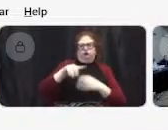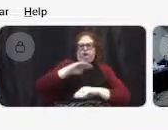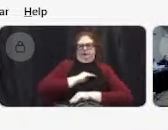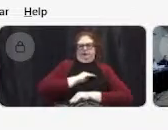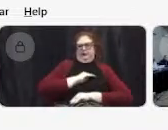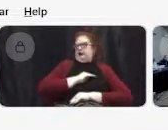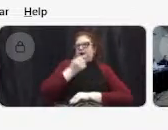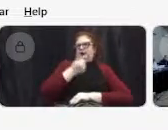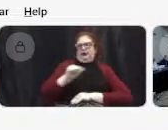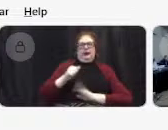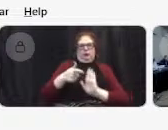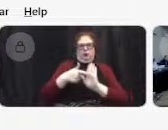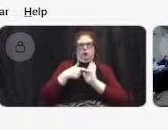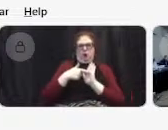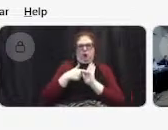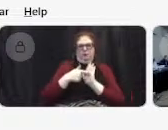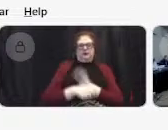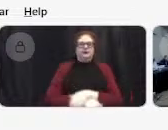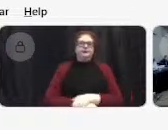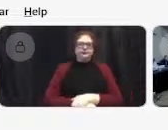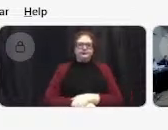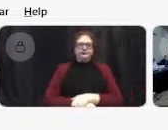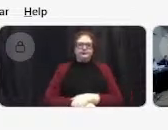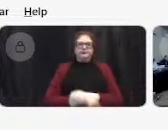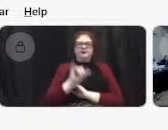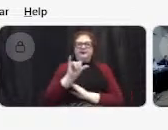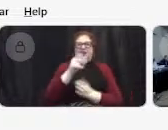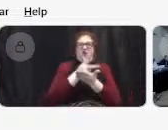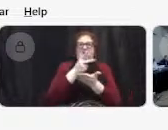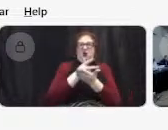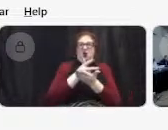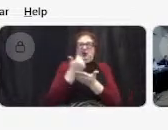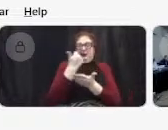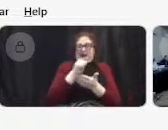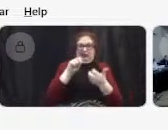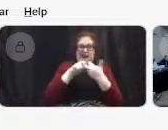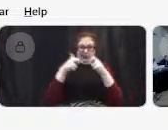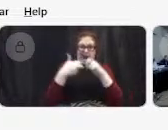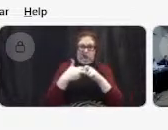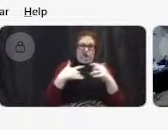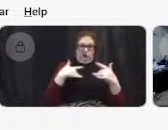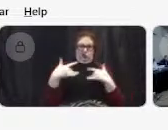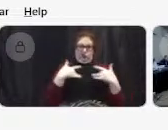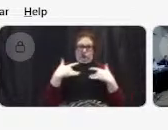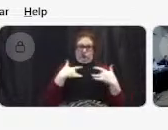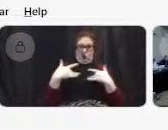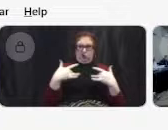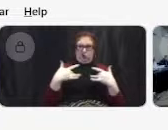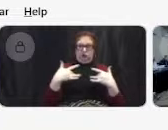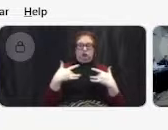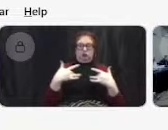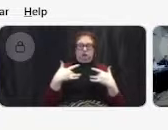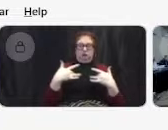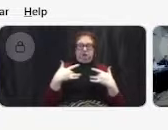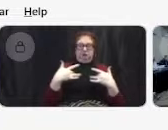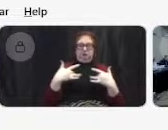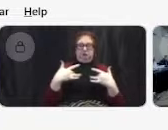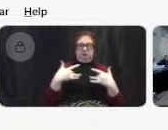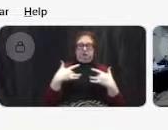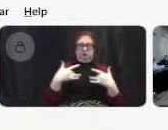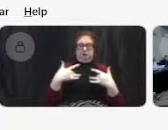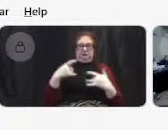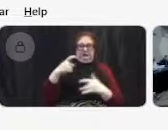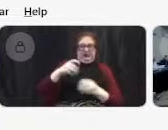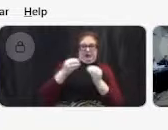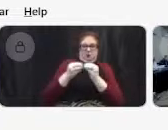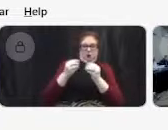requirements. So for parking, those issues, if there's any concerns with that, and they need more